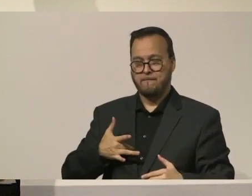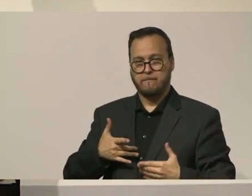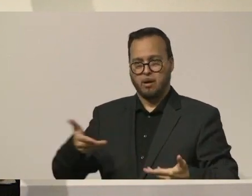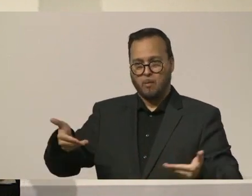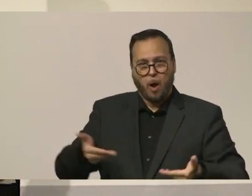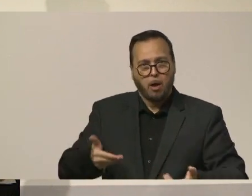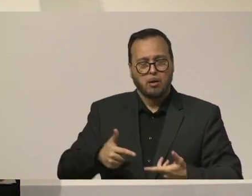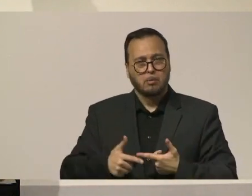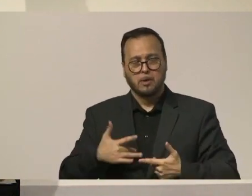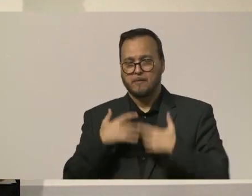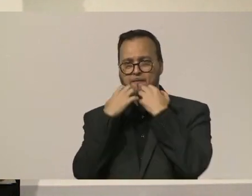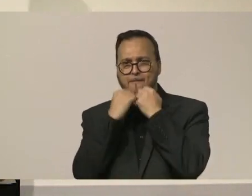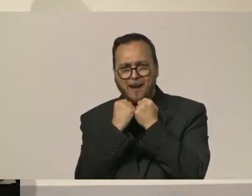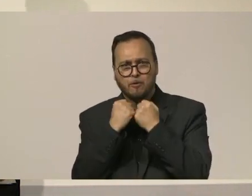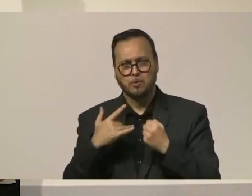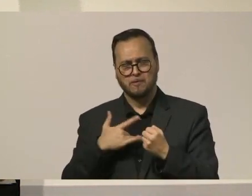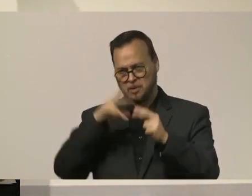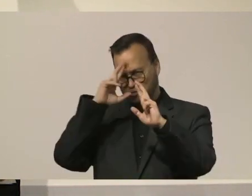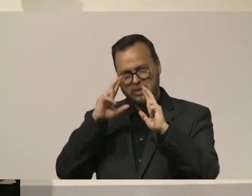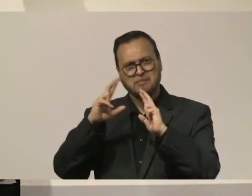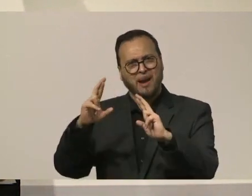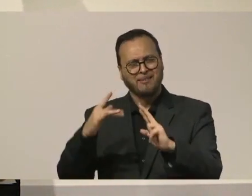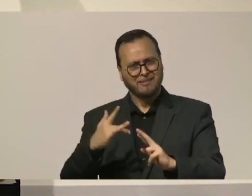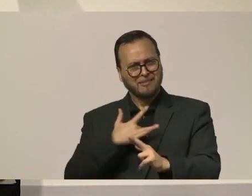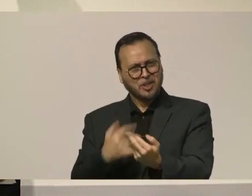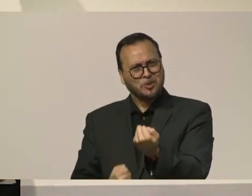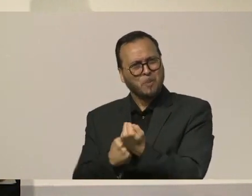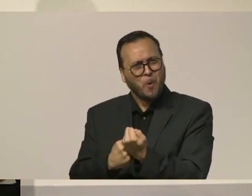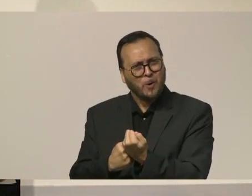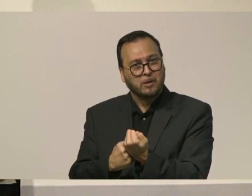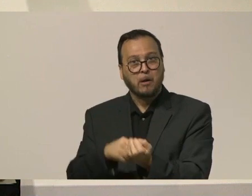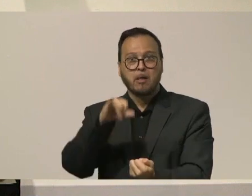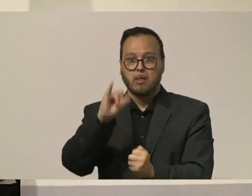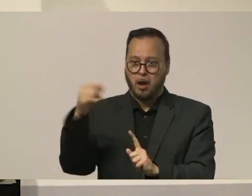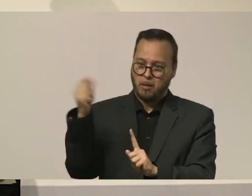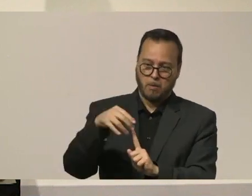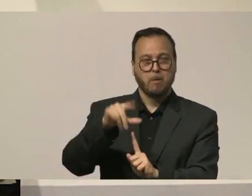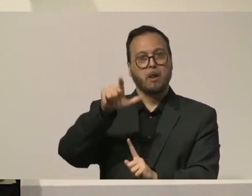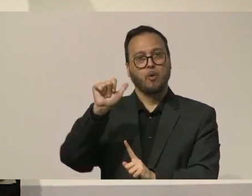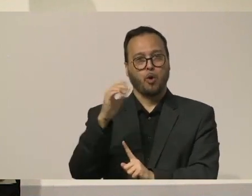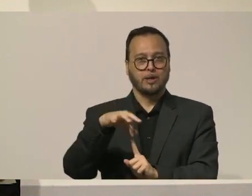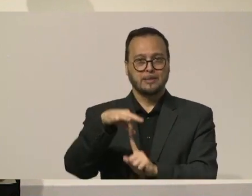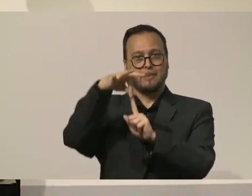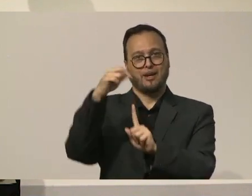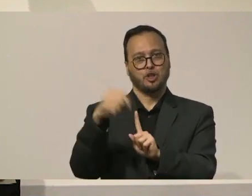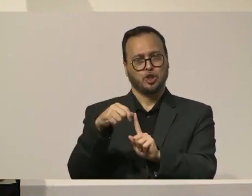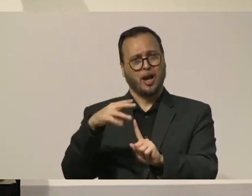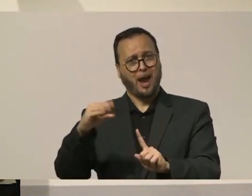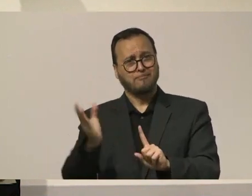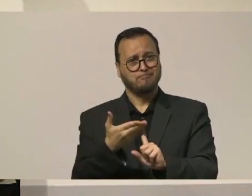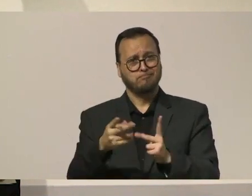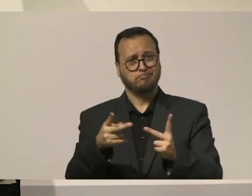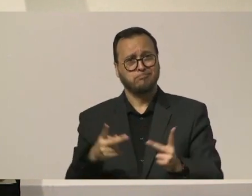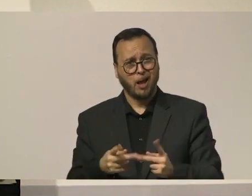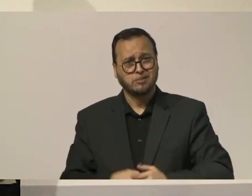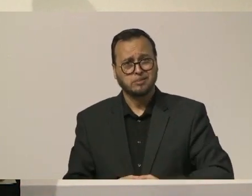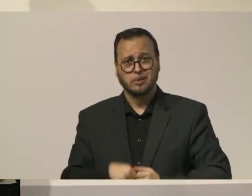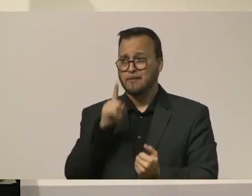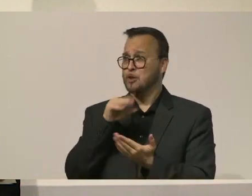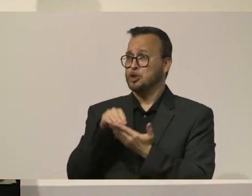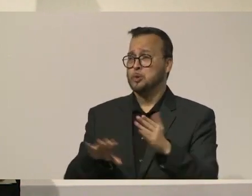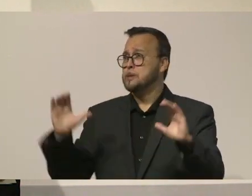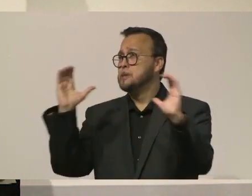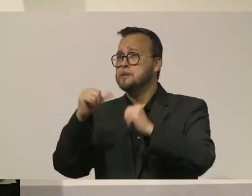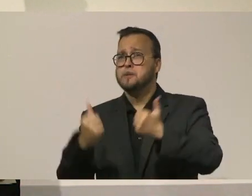valued, respected, and supported. And that makes LaGuardia a special and compelling place for students who are applying to